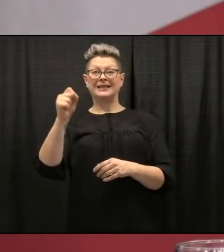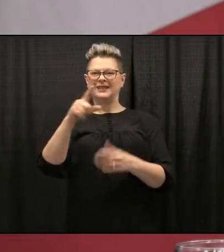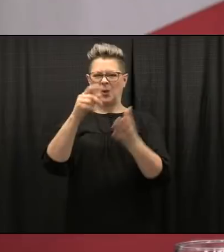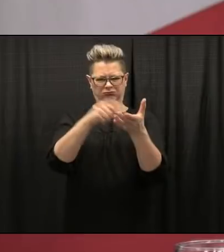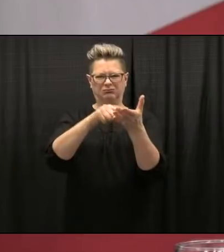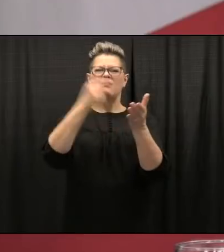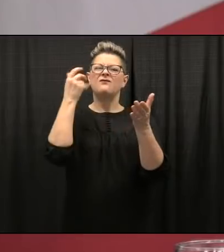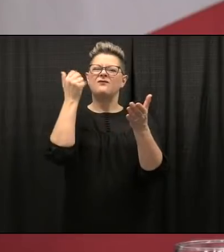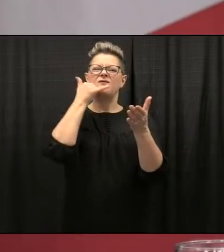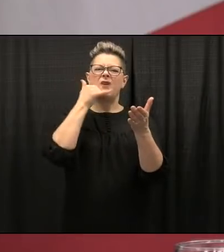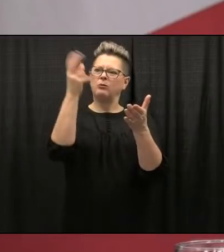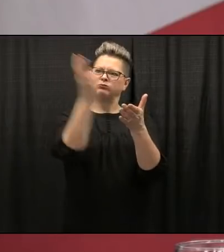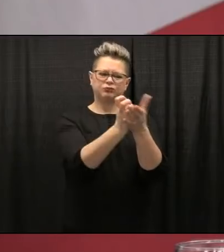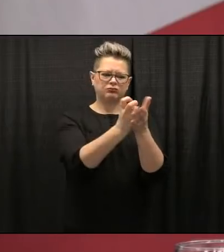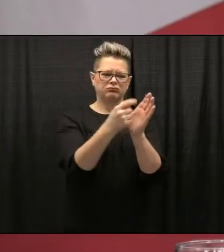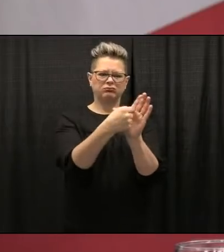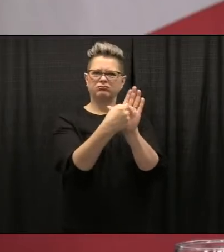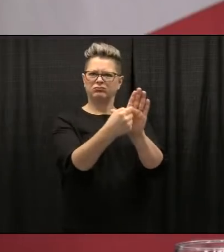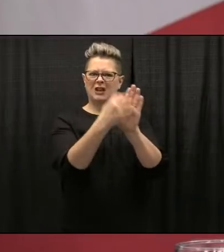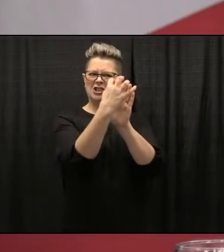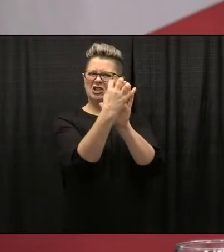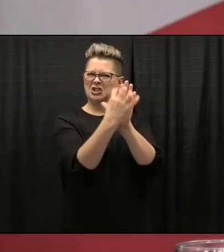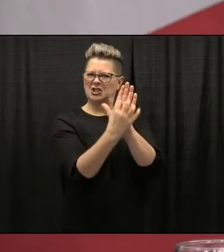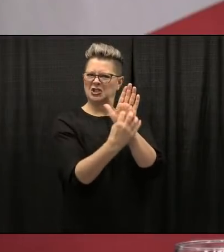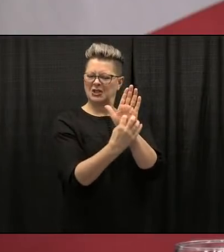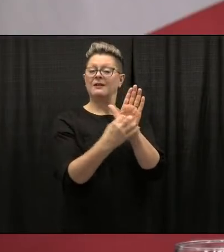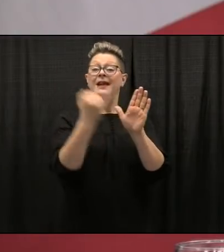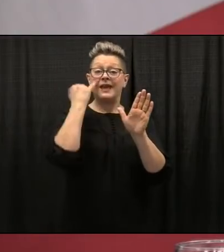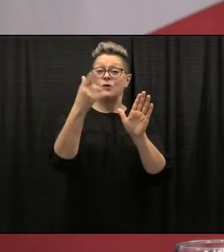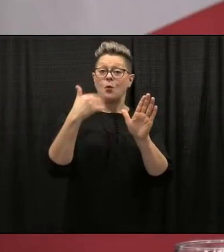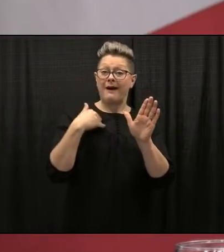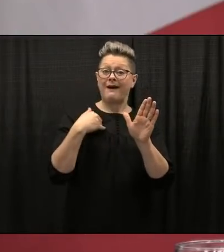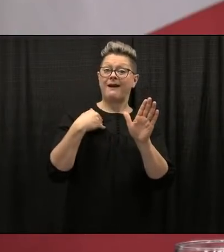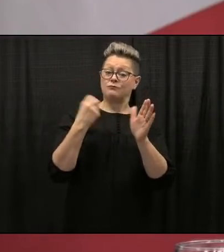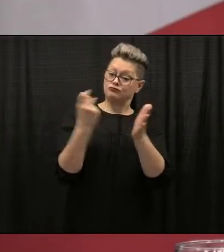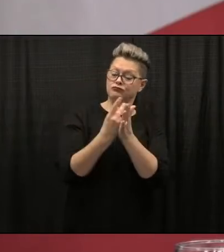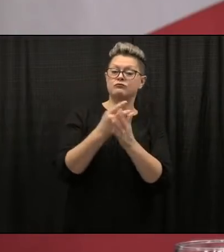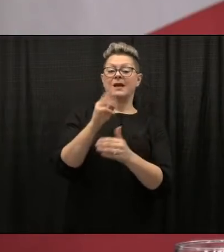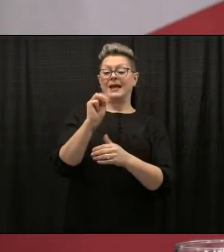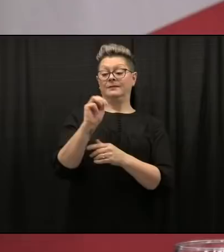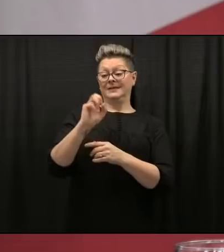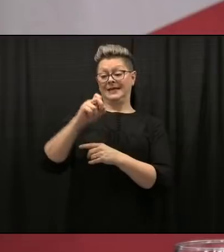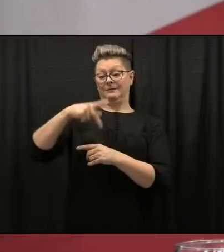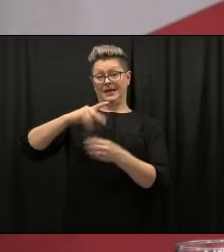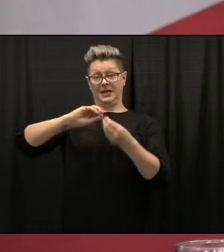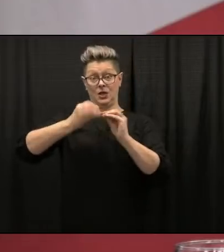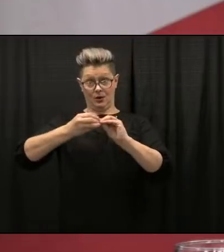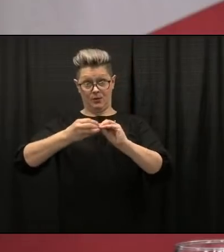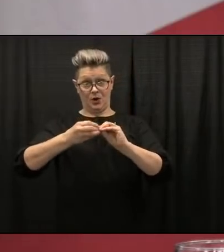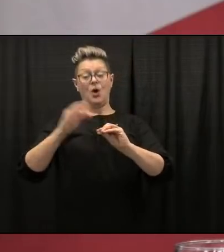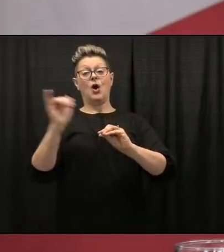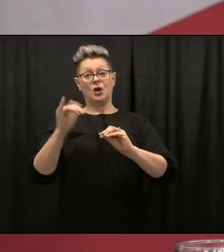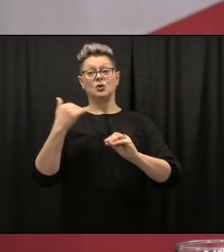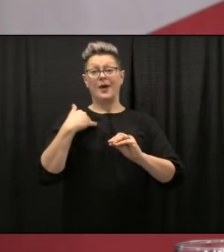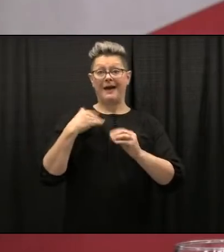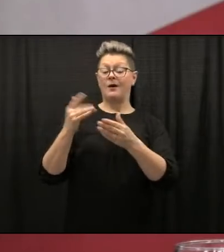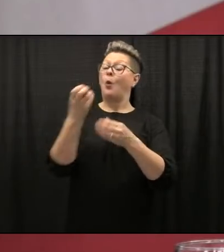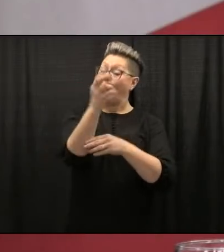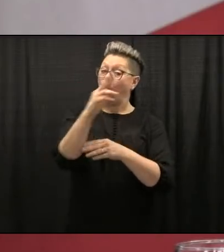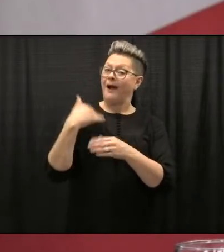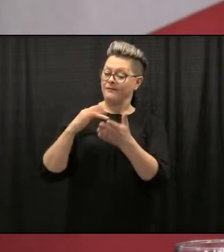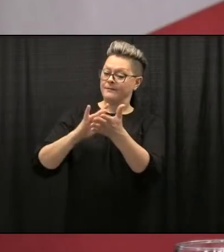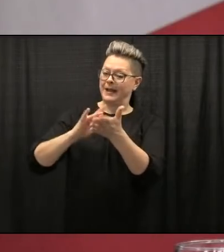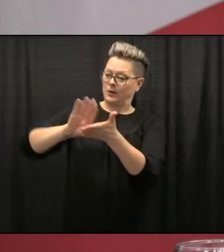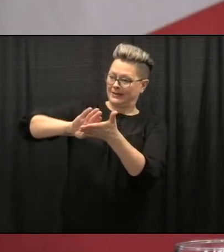week. Those people who have a valid MCP number and have received an approved medical exemption for